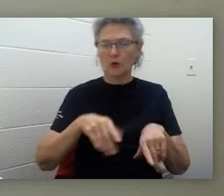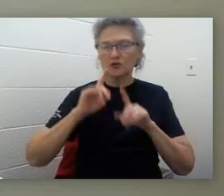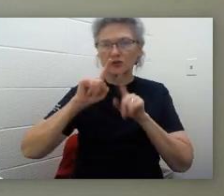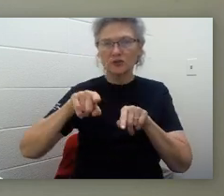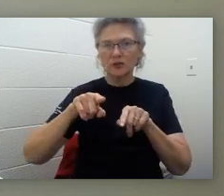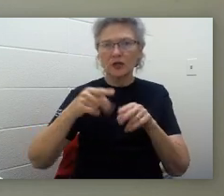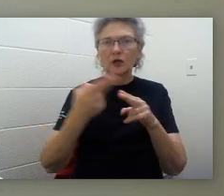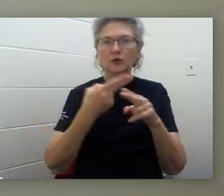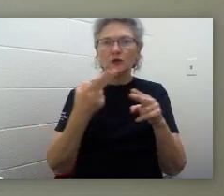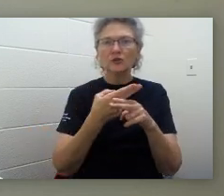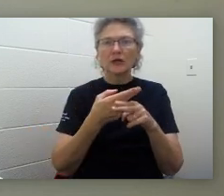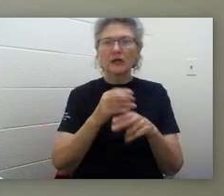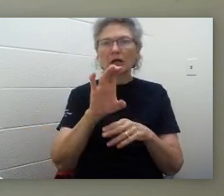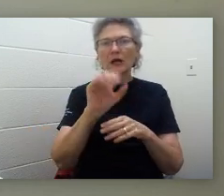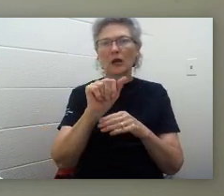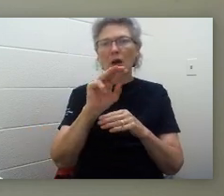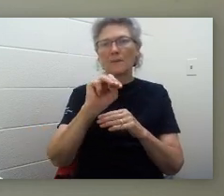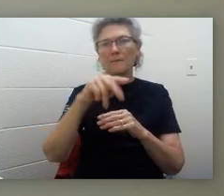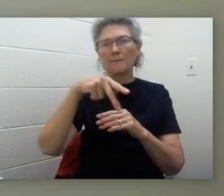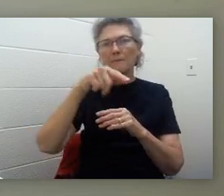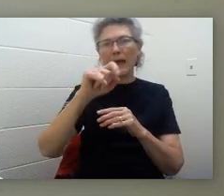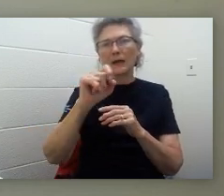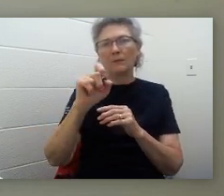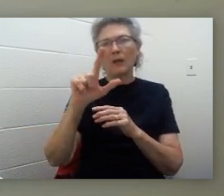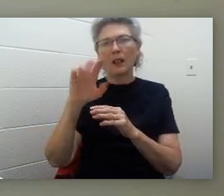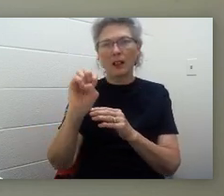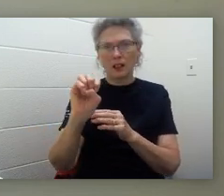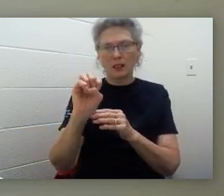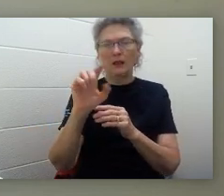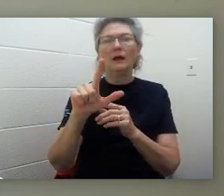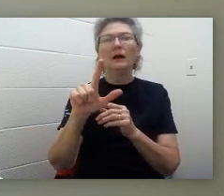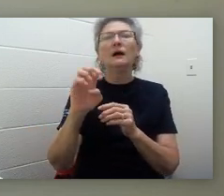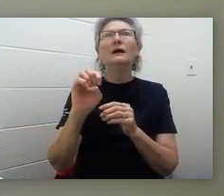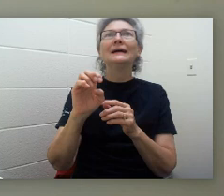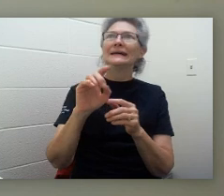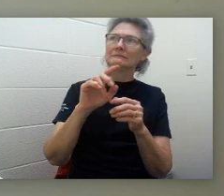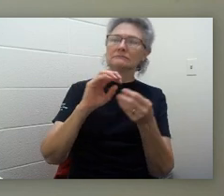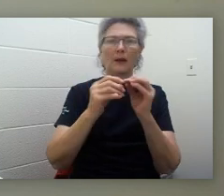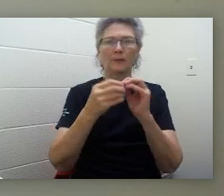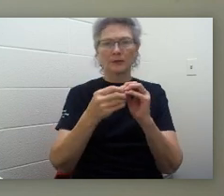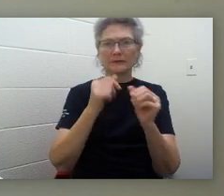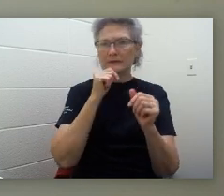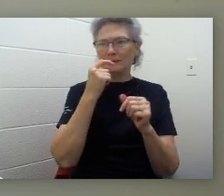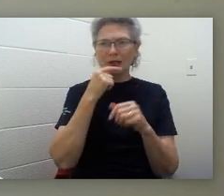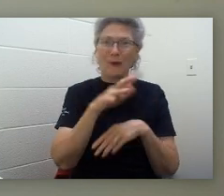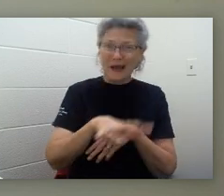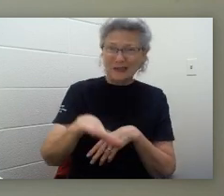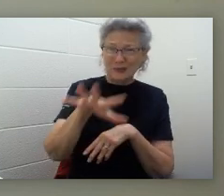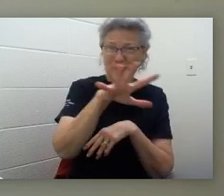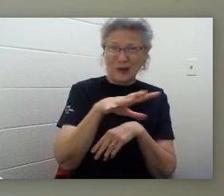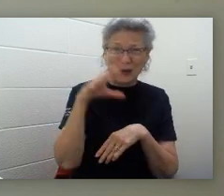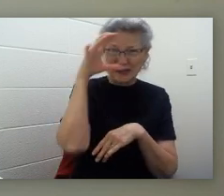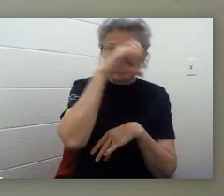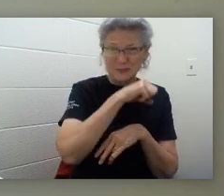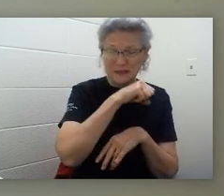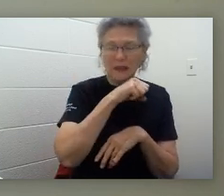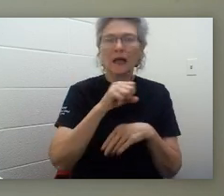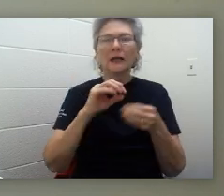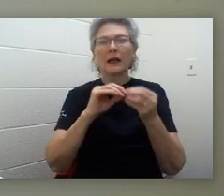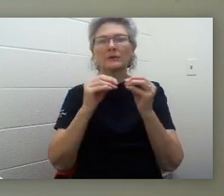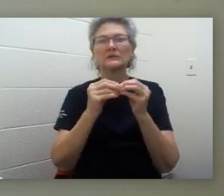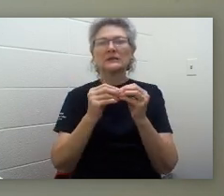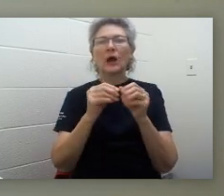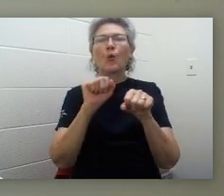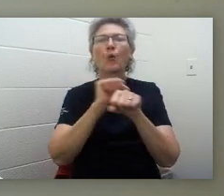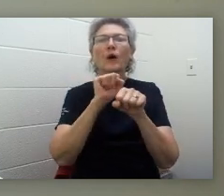using compatible numbers. Compatible numbers doesn't mean that you're estimating or that you're rounding. Compatible numbers are numbers that